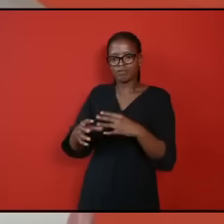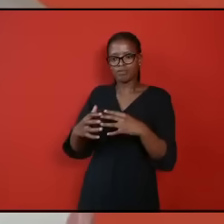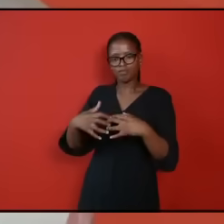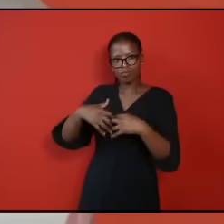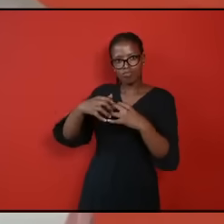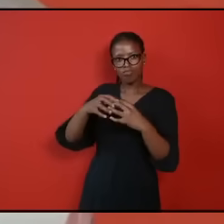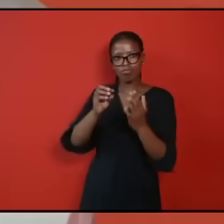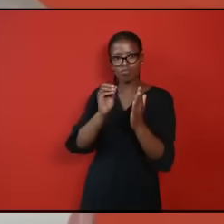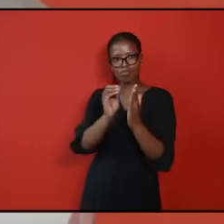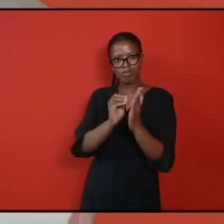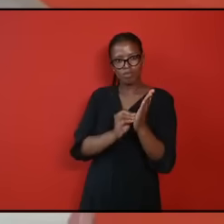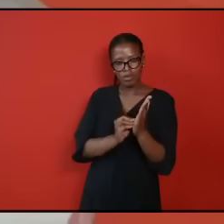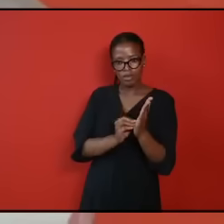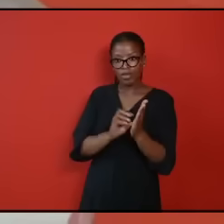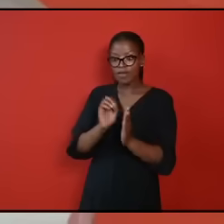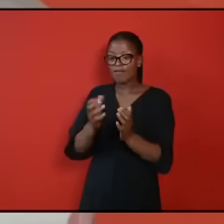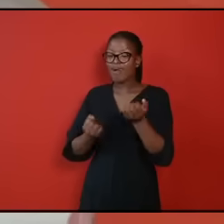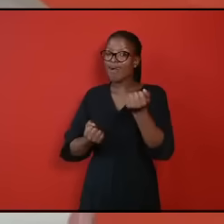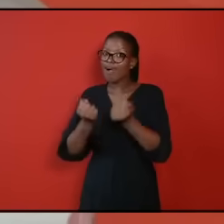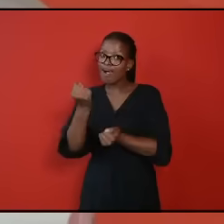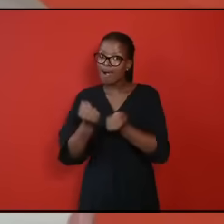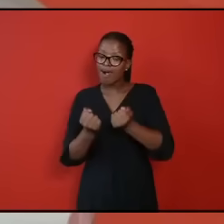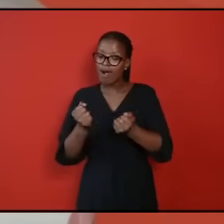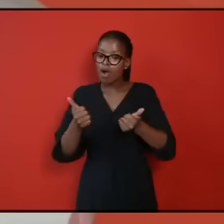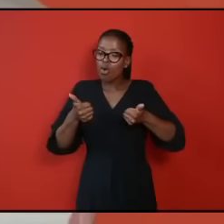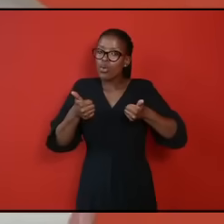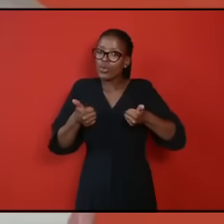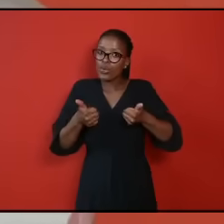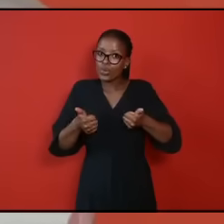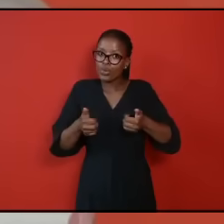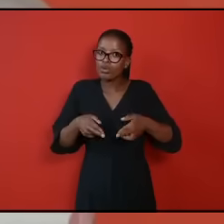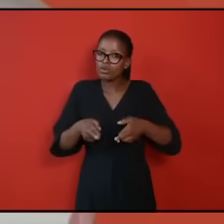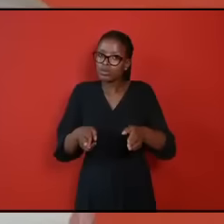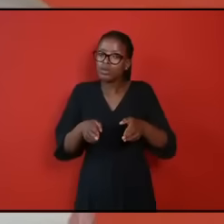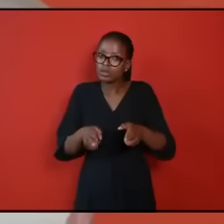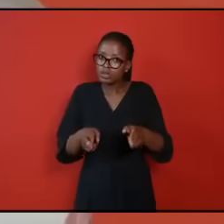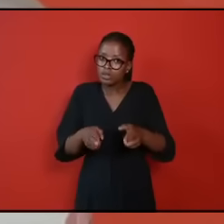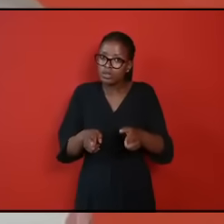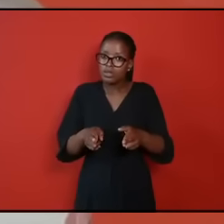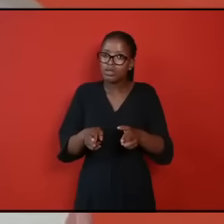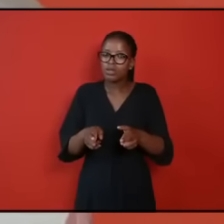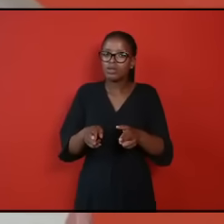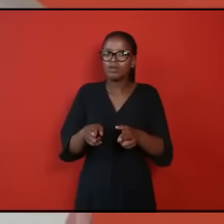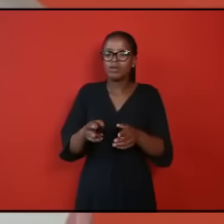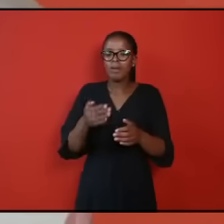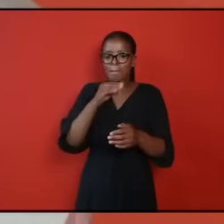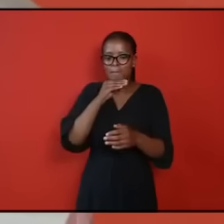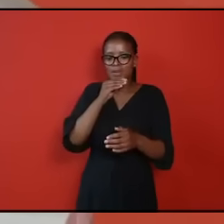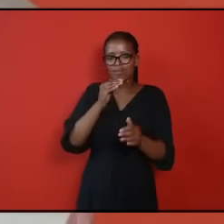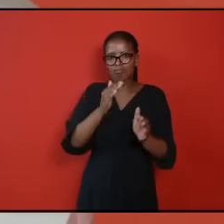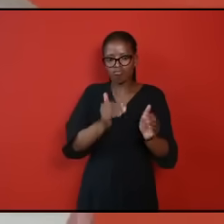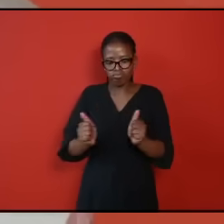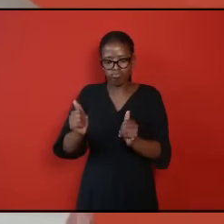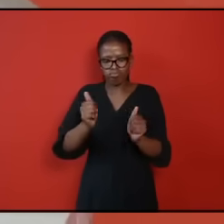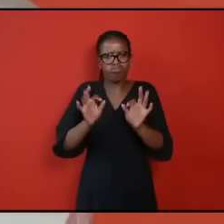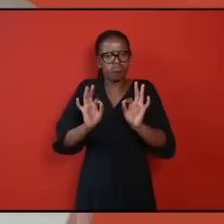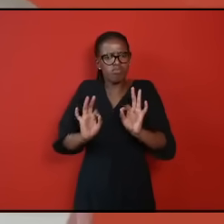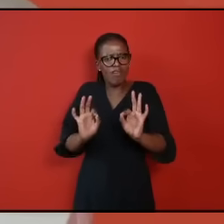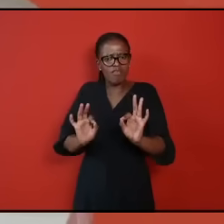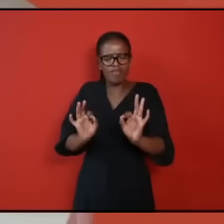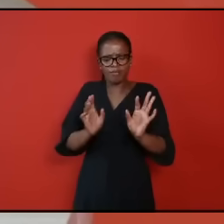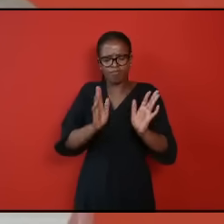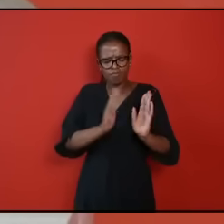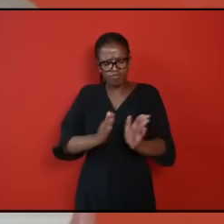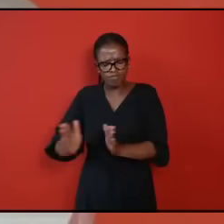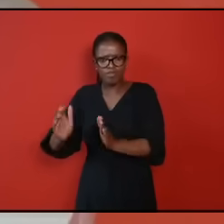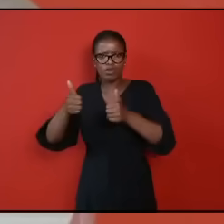When a car is roadworthy, amongst other things, should mean a dash cam is functioning. It's in